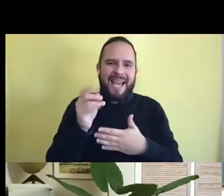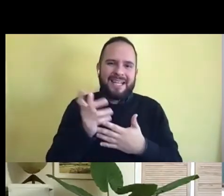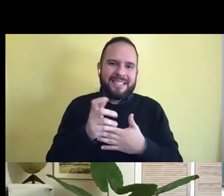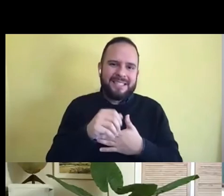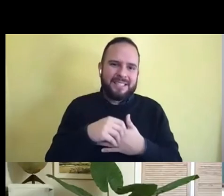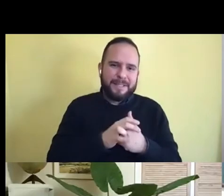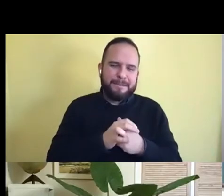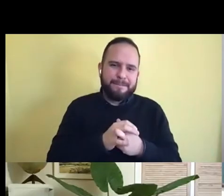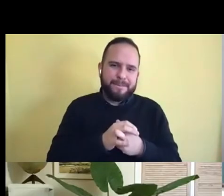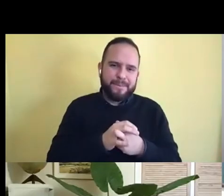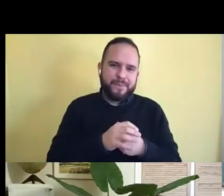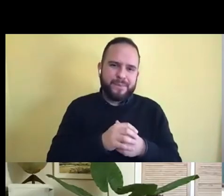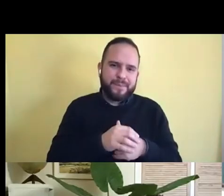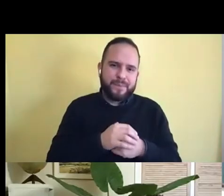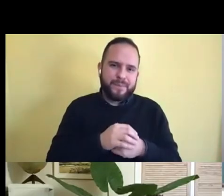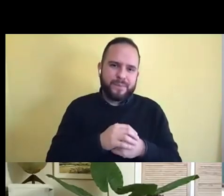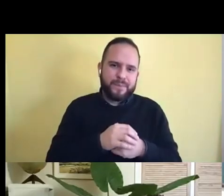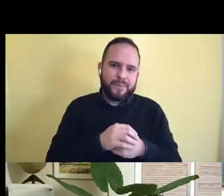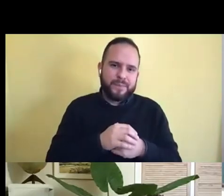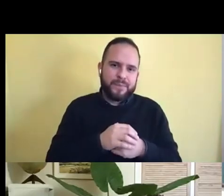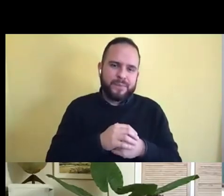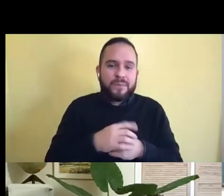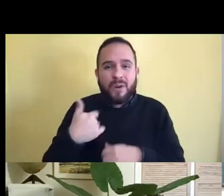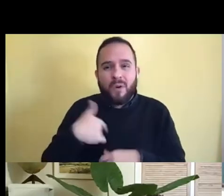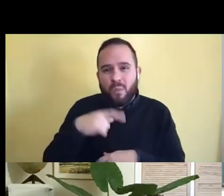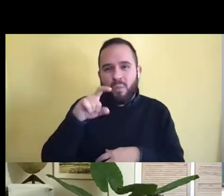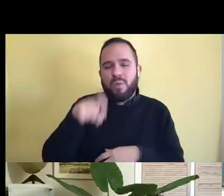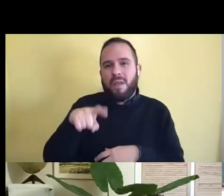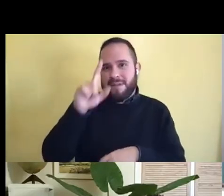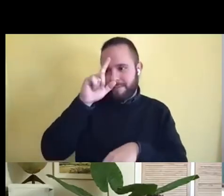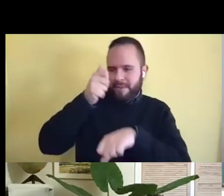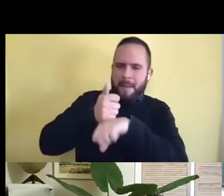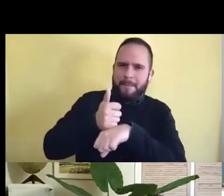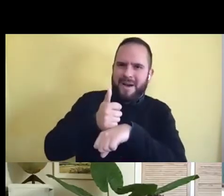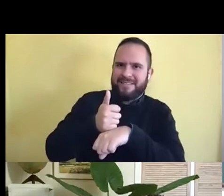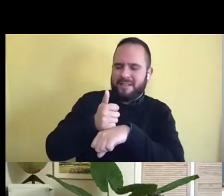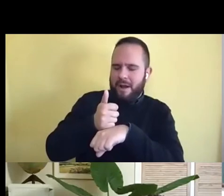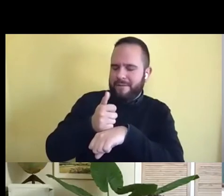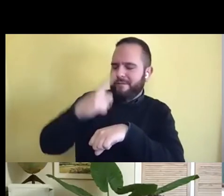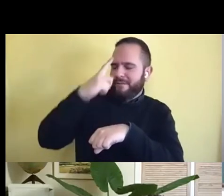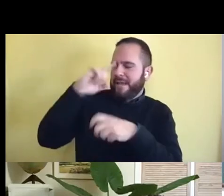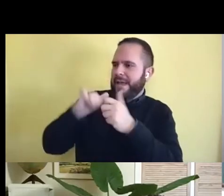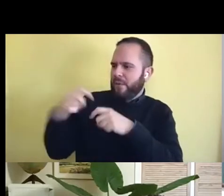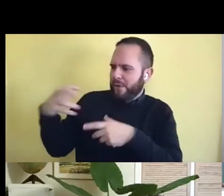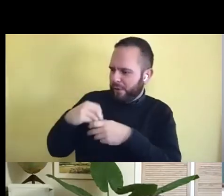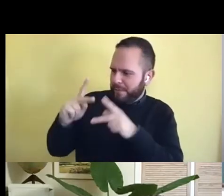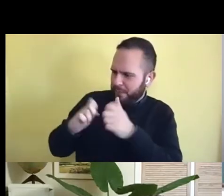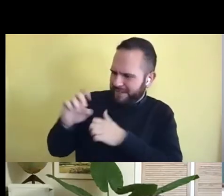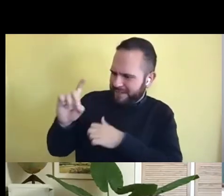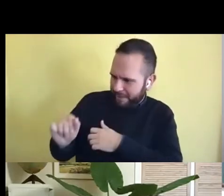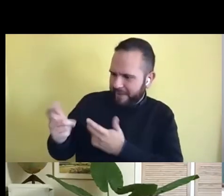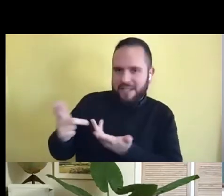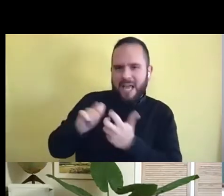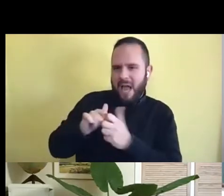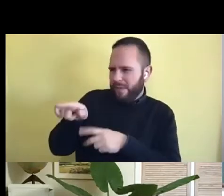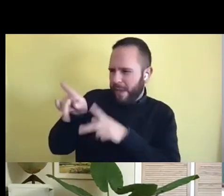particularly in the mindset of including people with disabilities and thinking through how a person with various disabilities